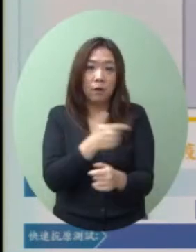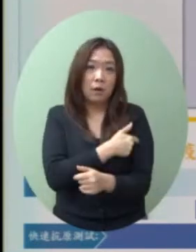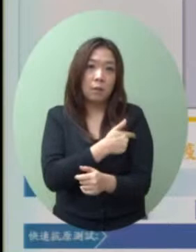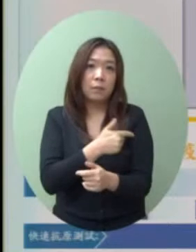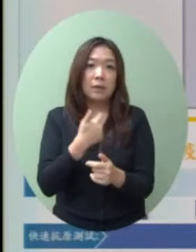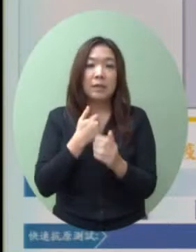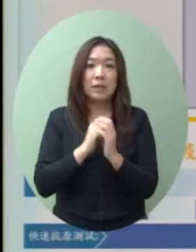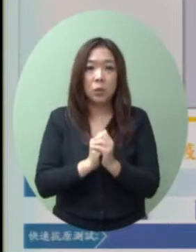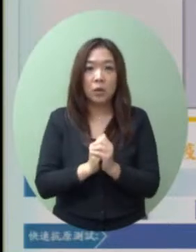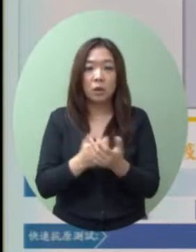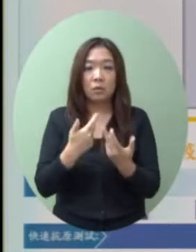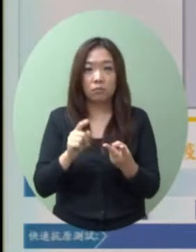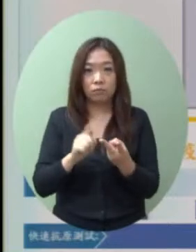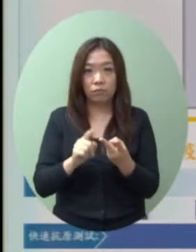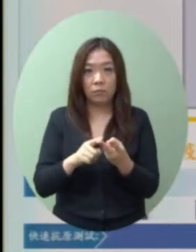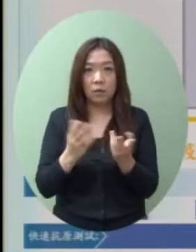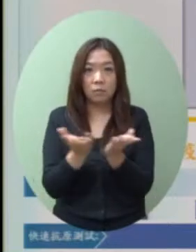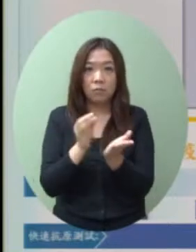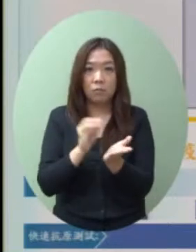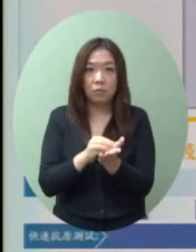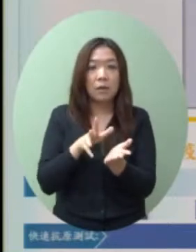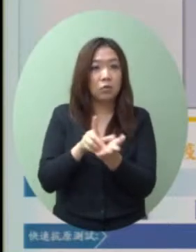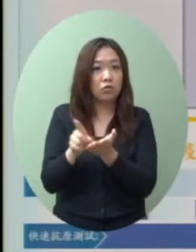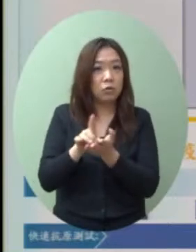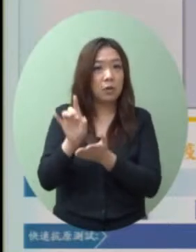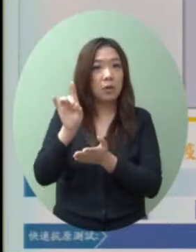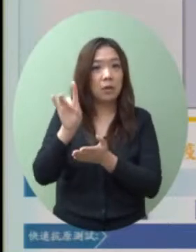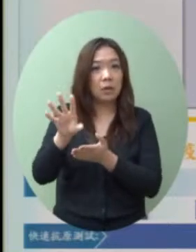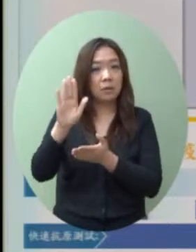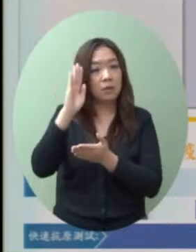the health declaration before they arrive.